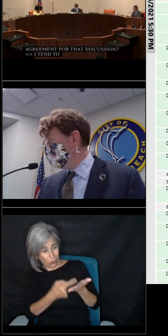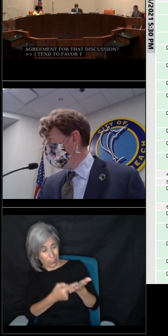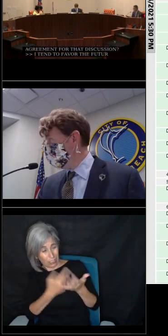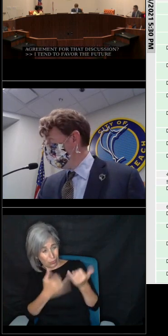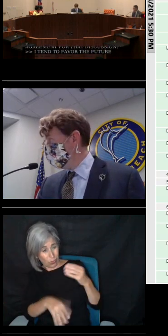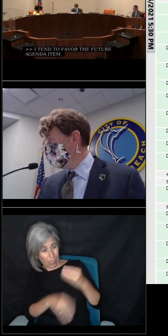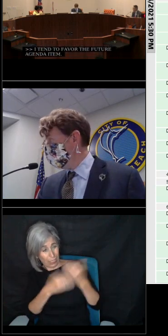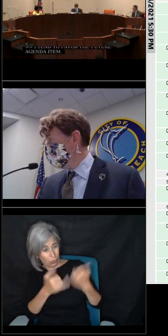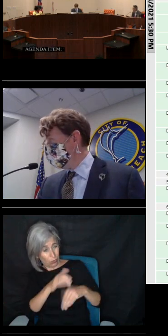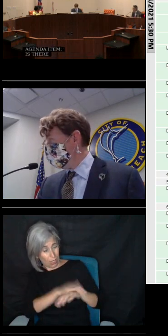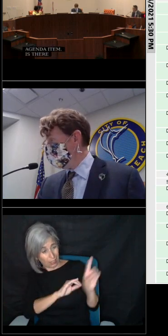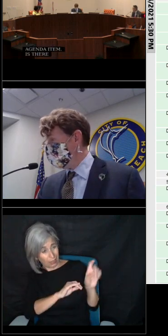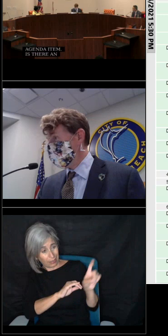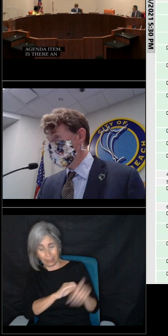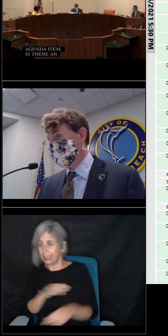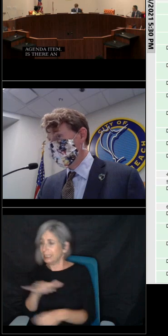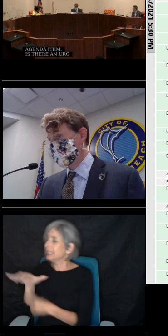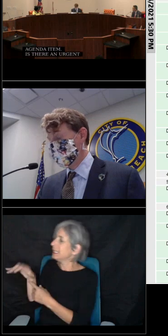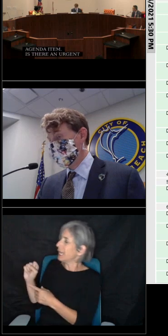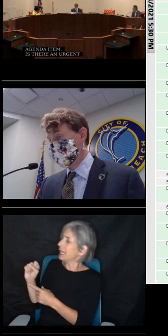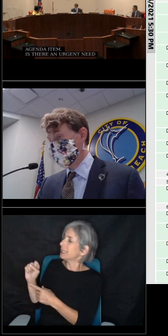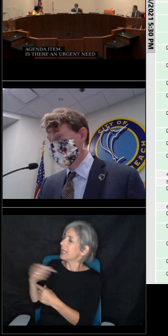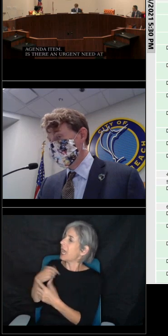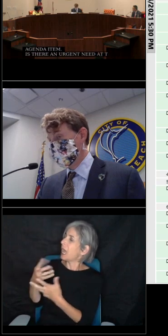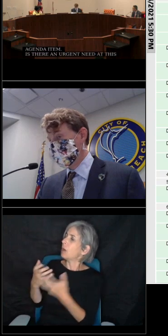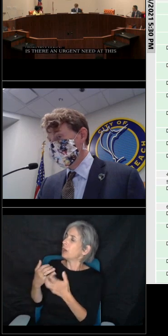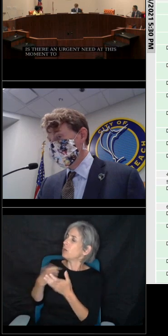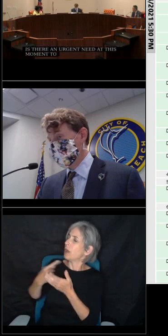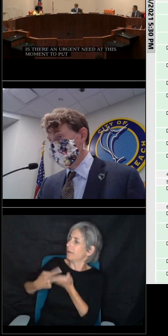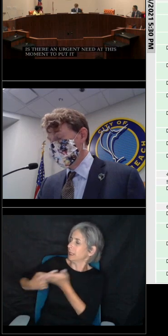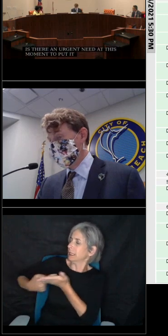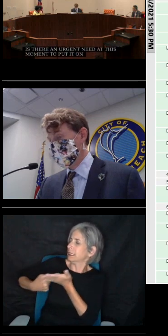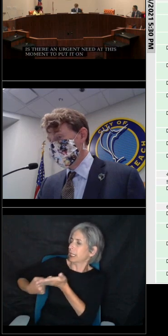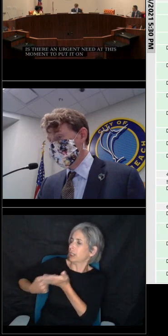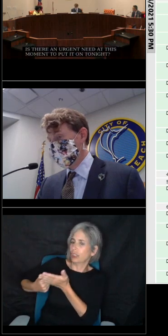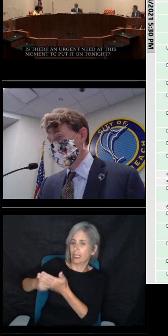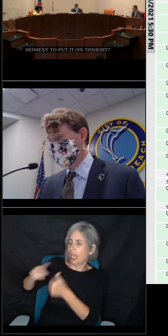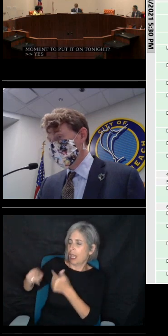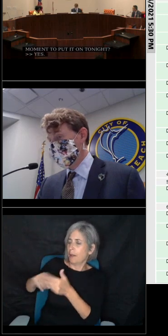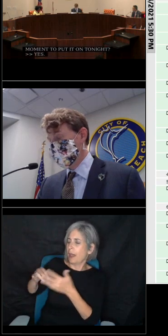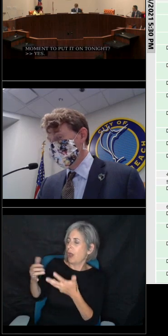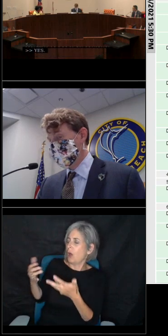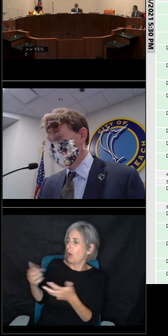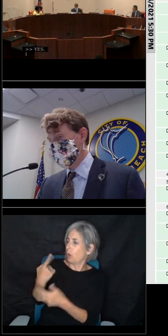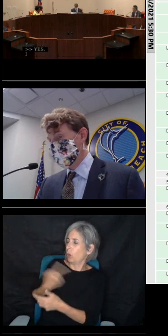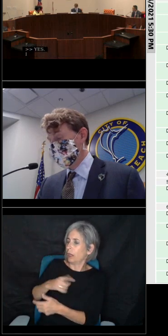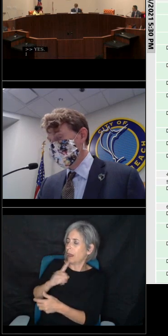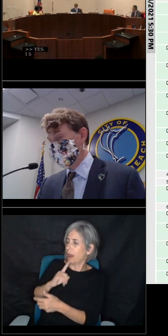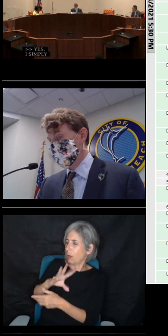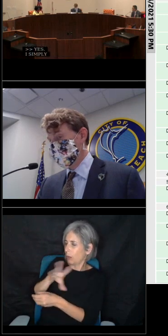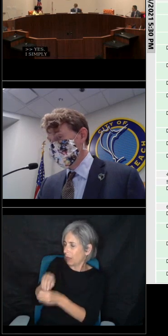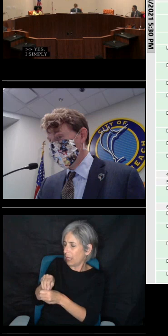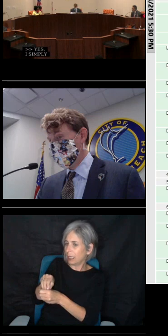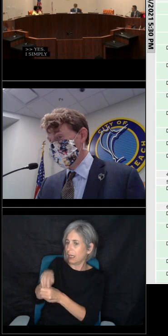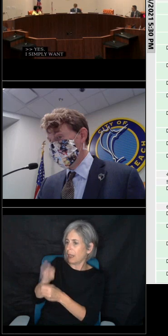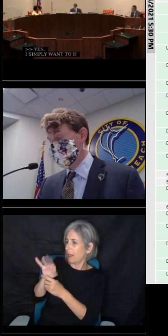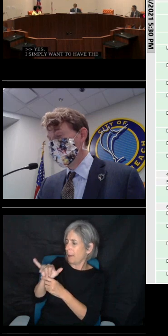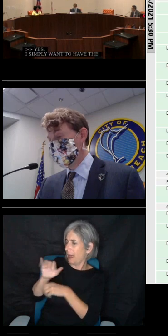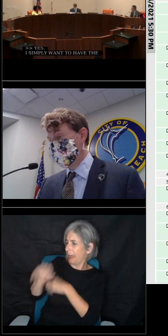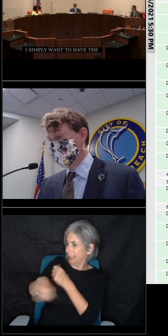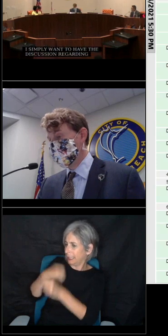tonight? Yes, I simply want to have the discussion regarding the fact that we are within the bi-year where there